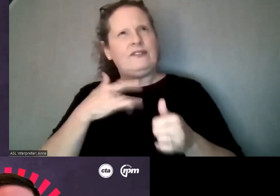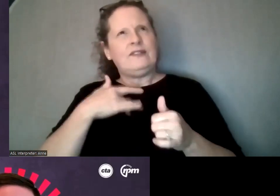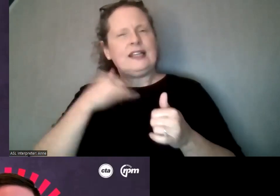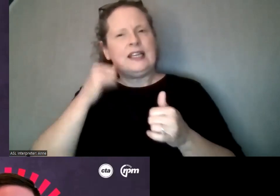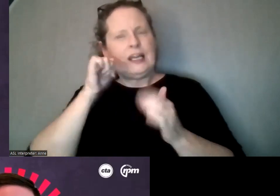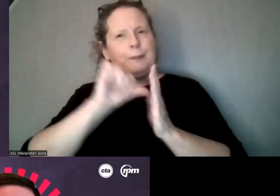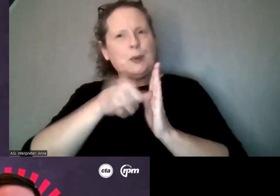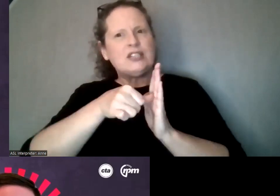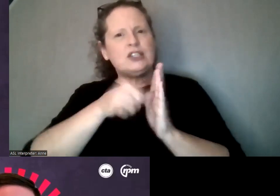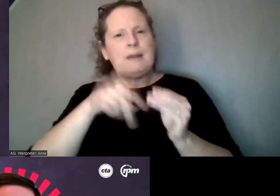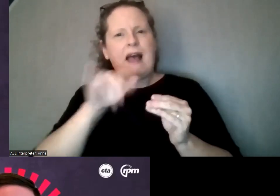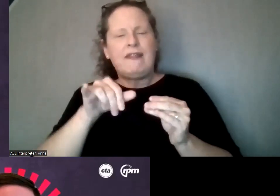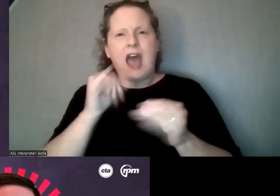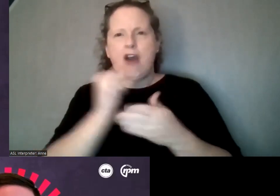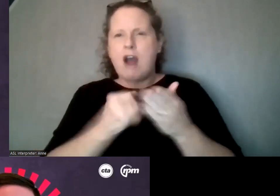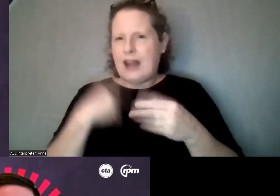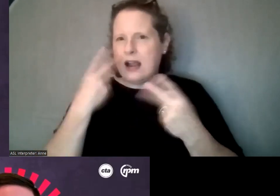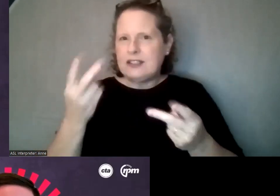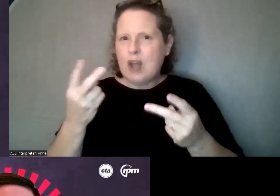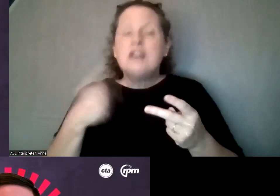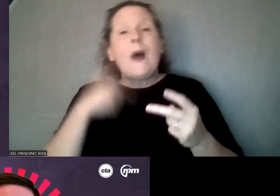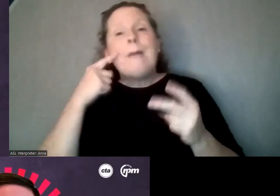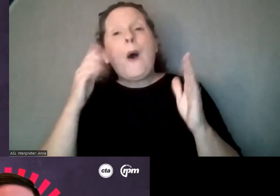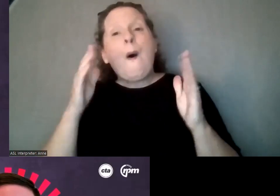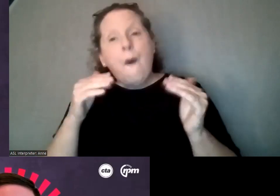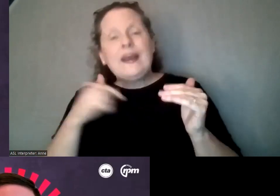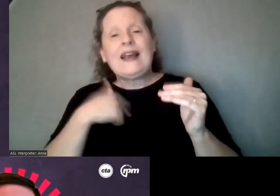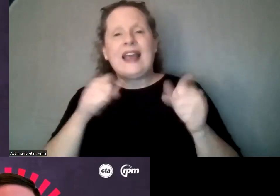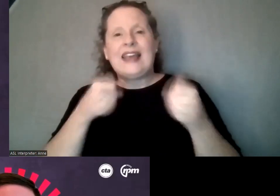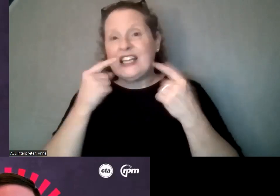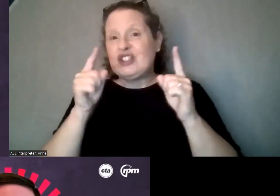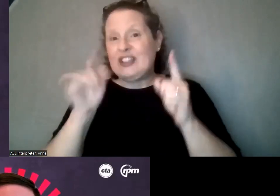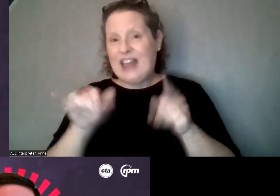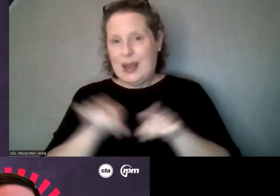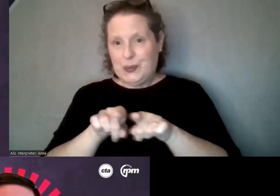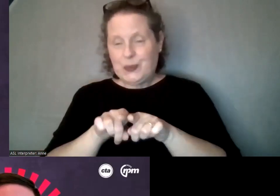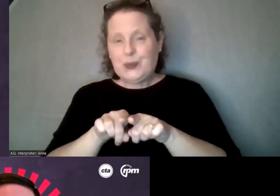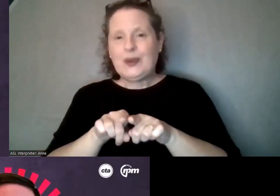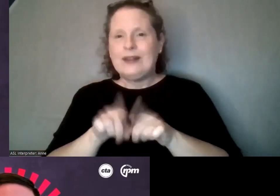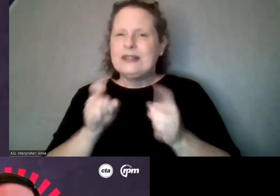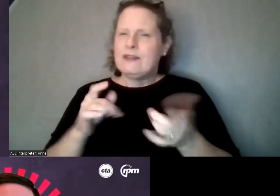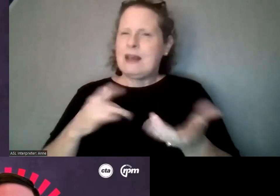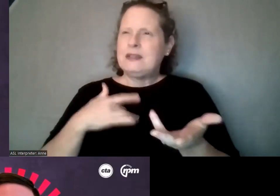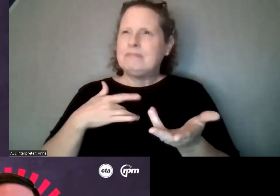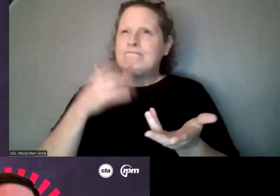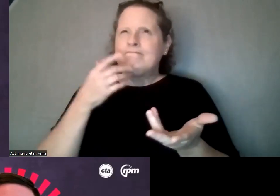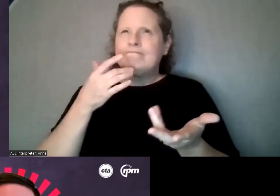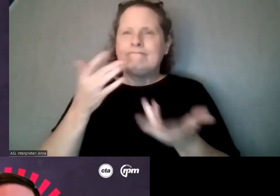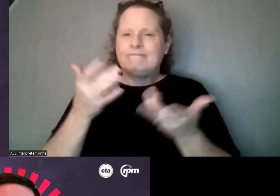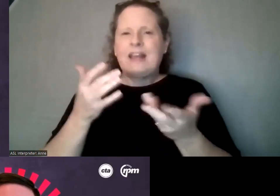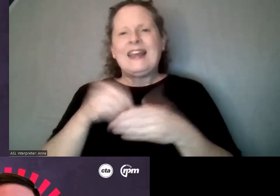that's kind of things I am hoping that I can achieve in this this